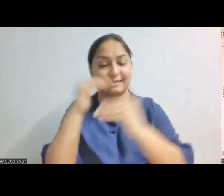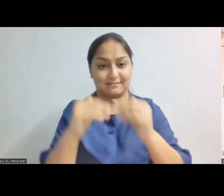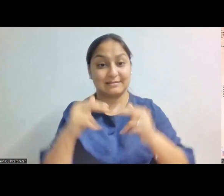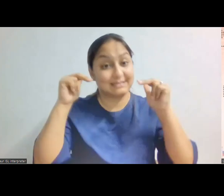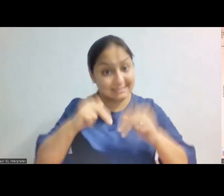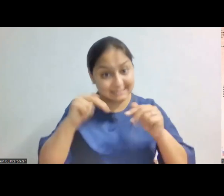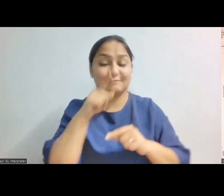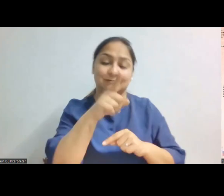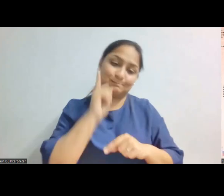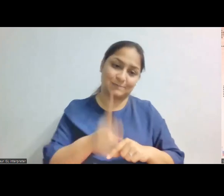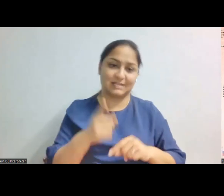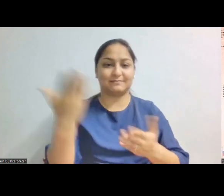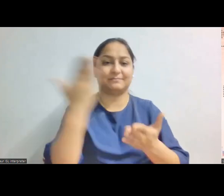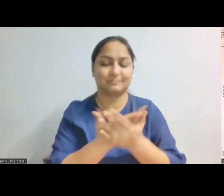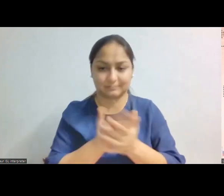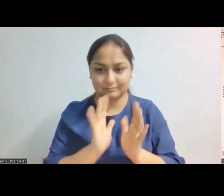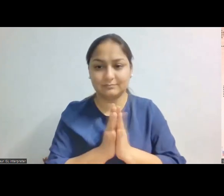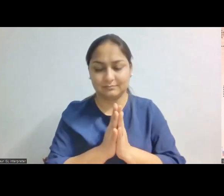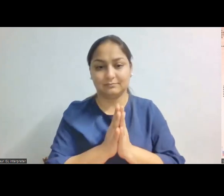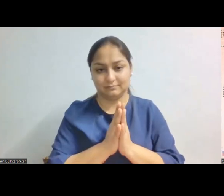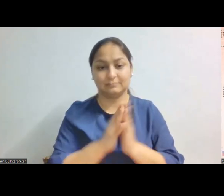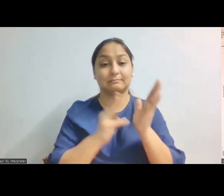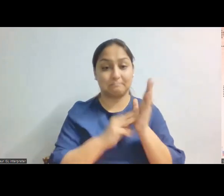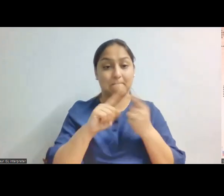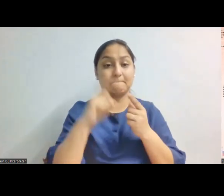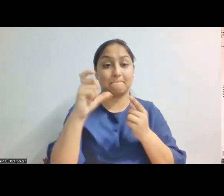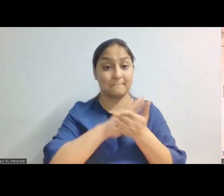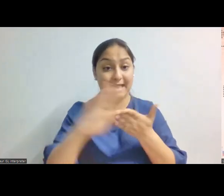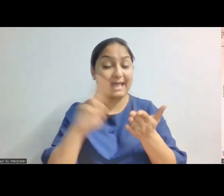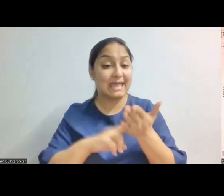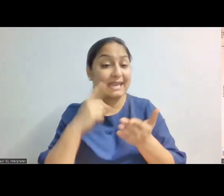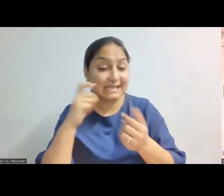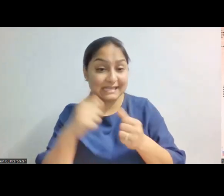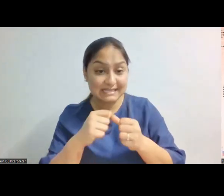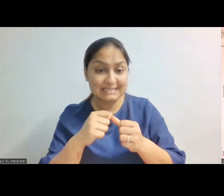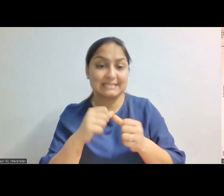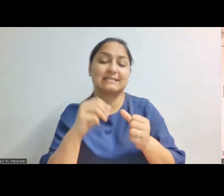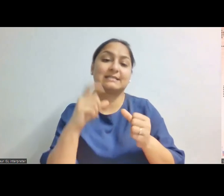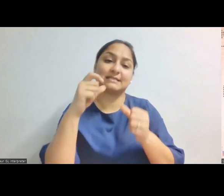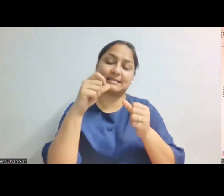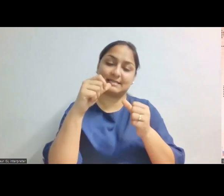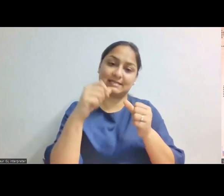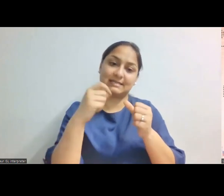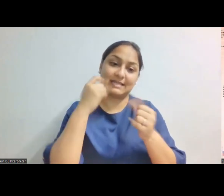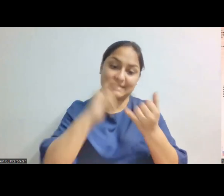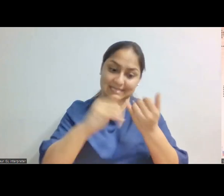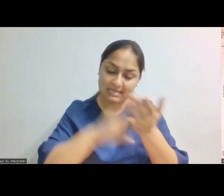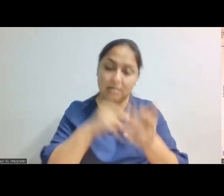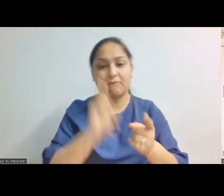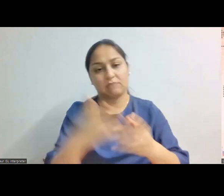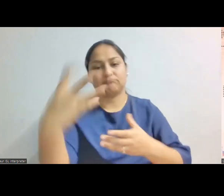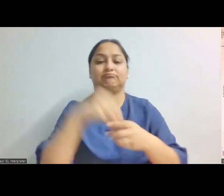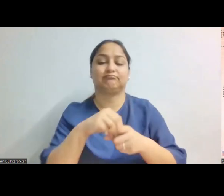And the need for that. So mechanisms to provide better access to information and disaggregated